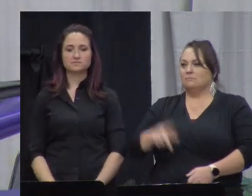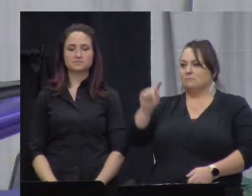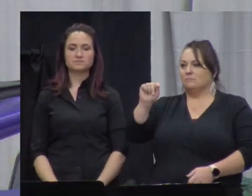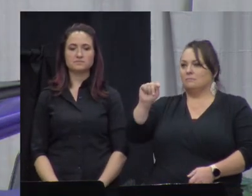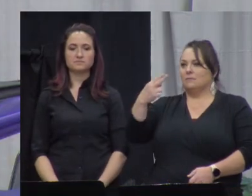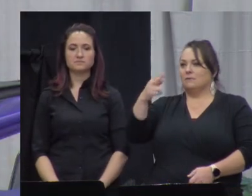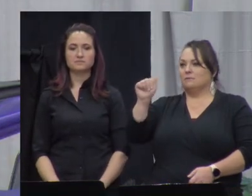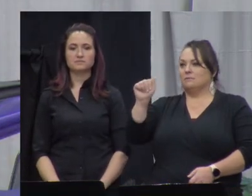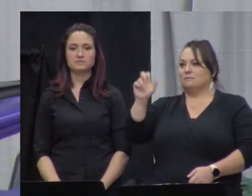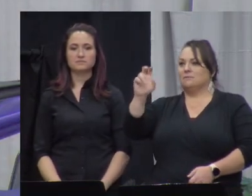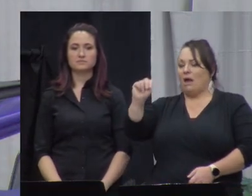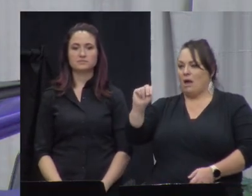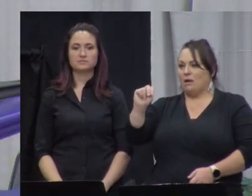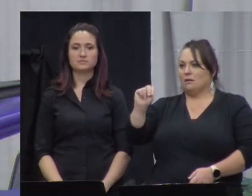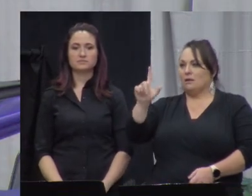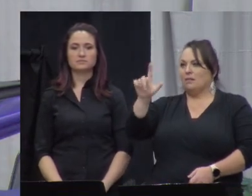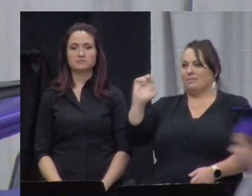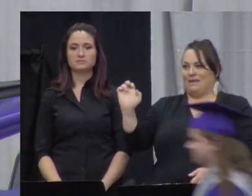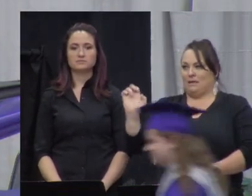Ton Lee.